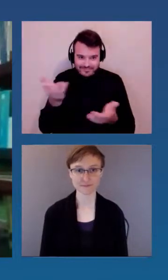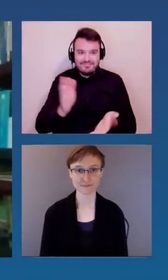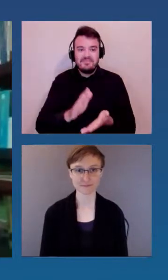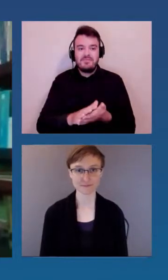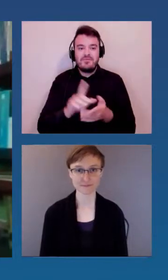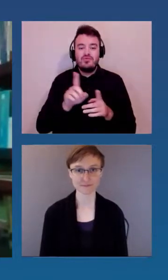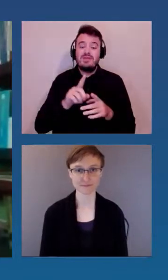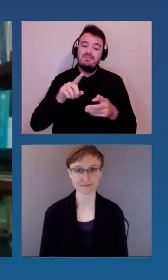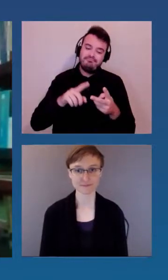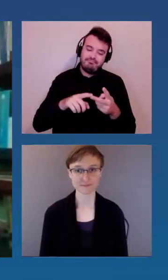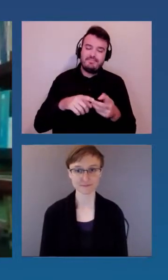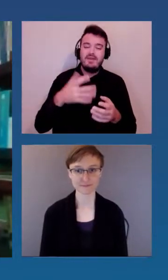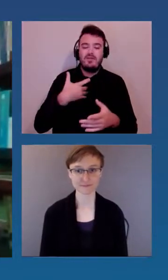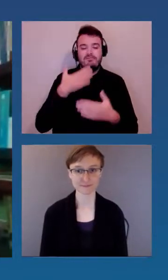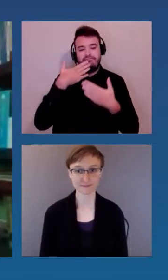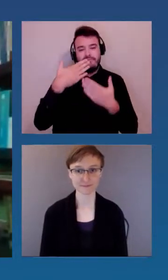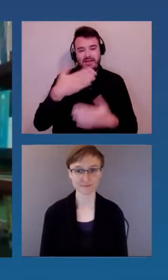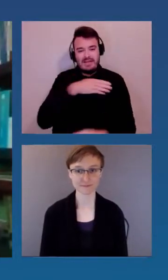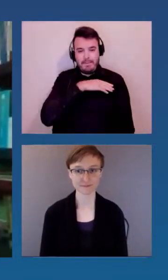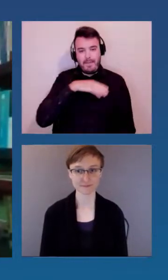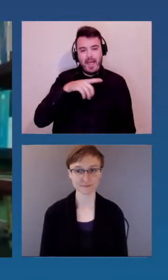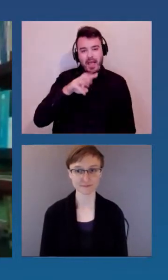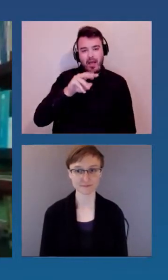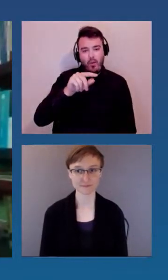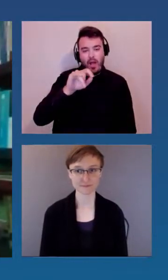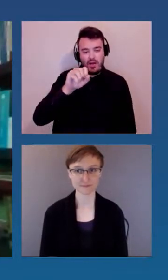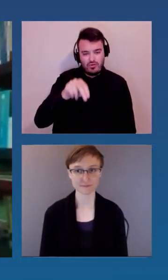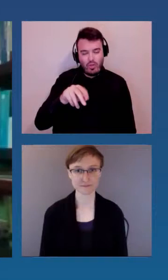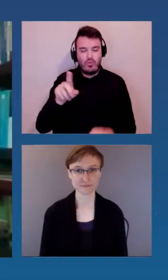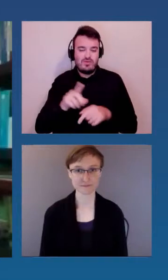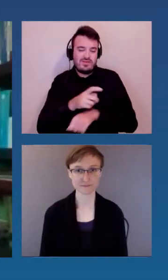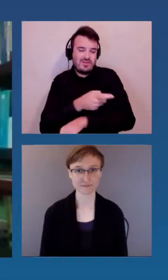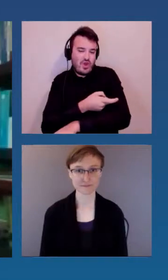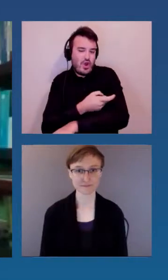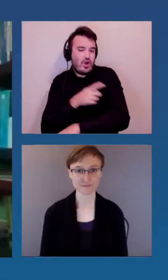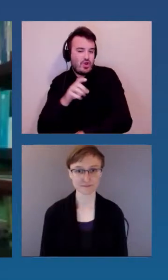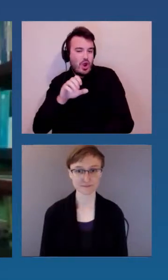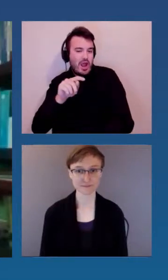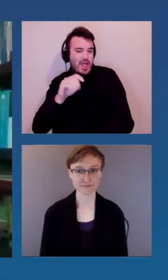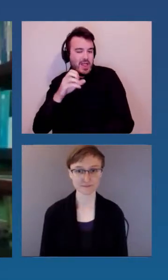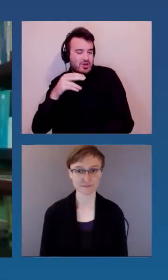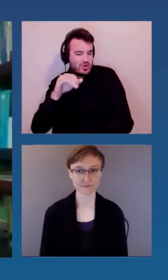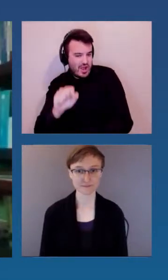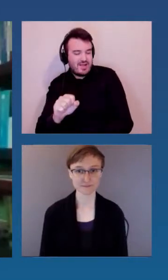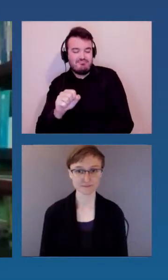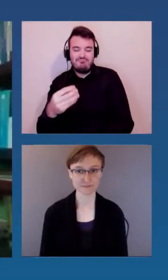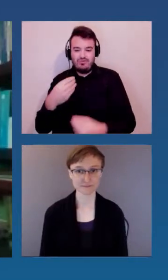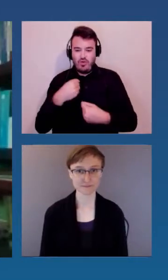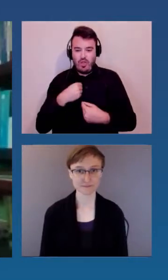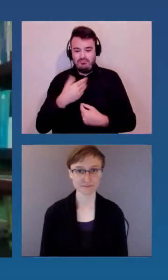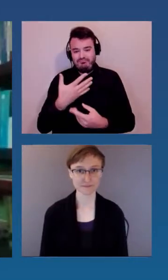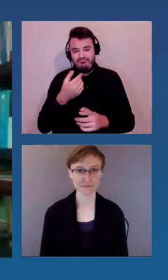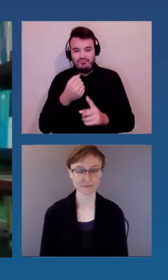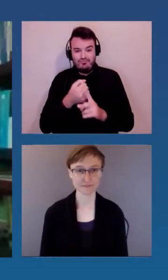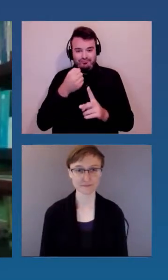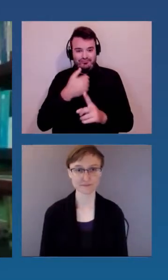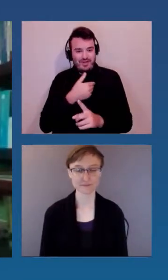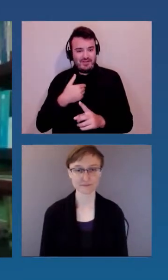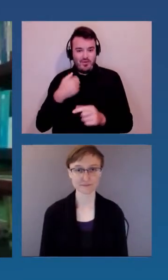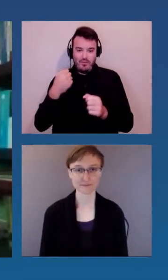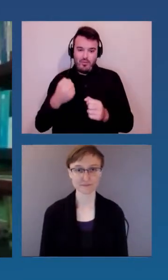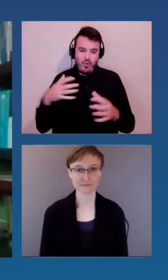Thank you, Dr. Bacon. Next, we will be hearing from the President of La Cité. À vous la parole, Madame Bourgeois, présidente de La Cité.